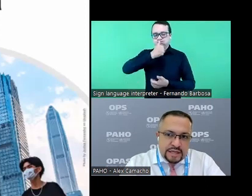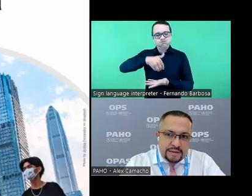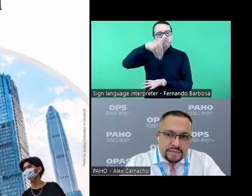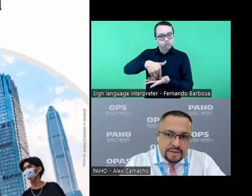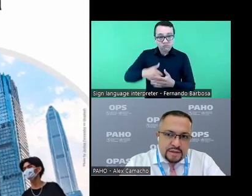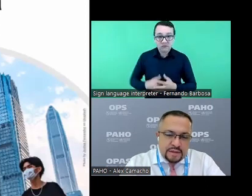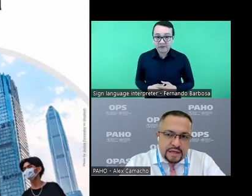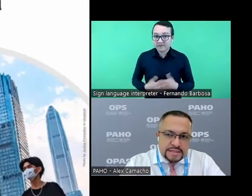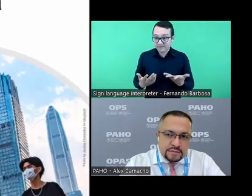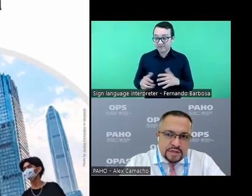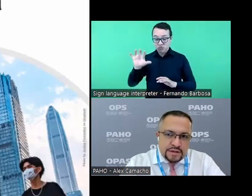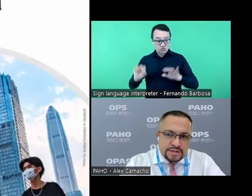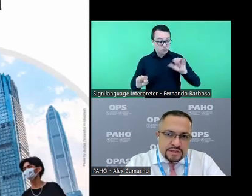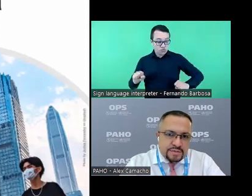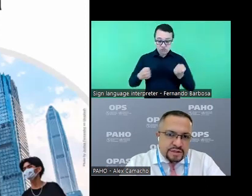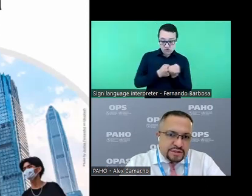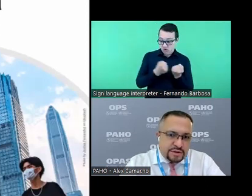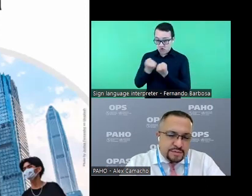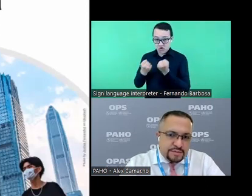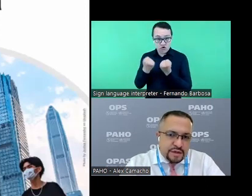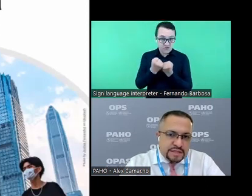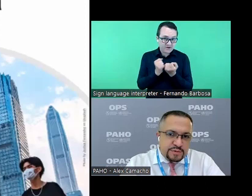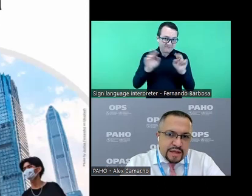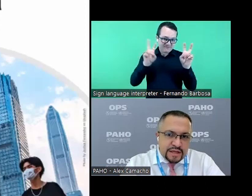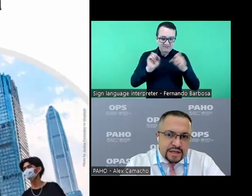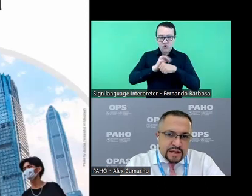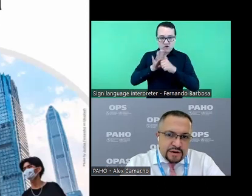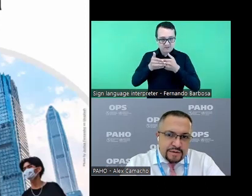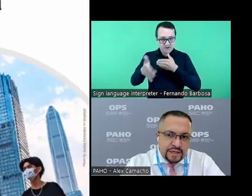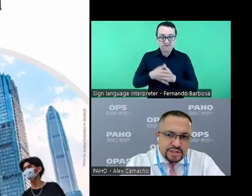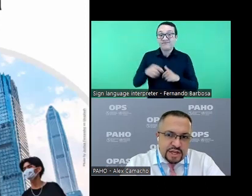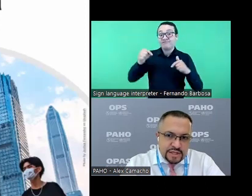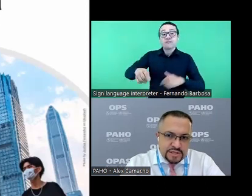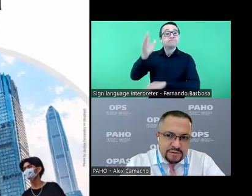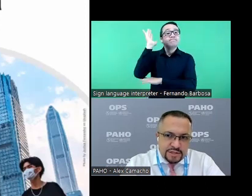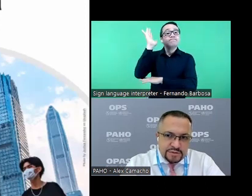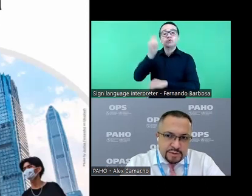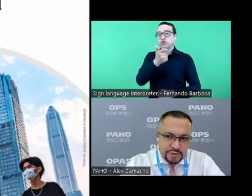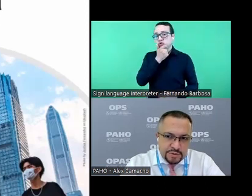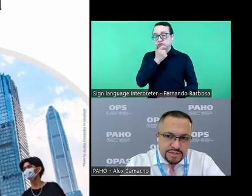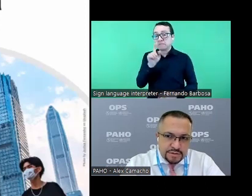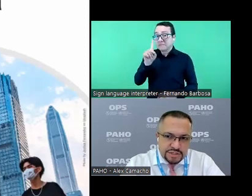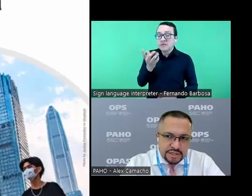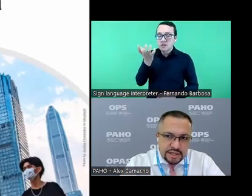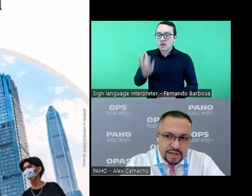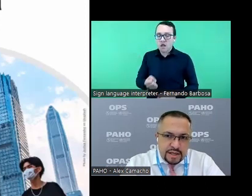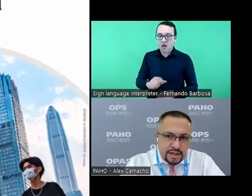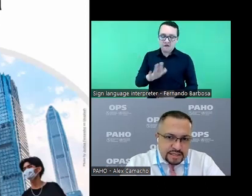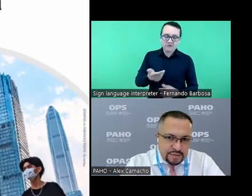but the simultaneous interpretation is provided in Arabic, Chinese, French, Portuguese,